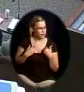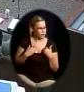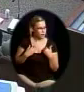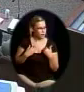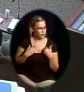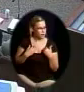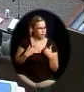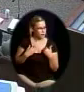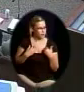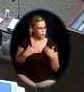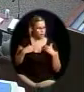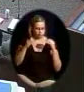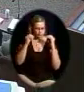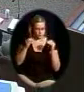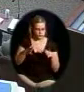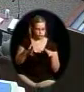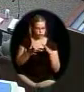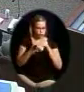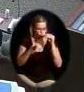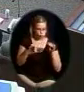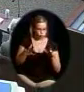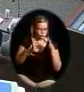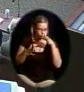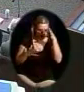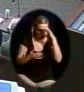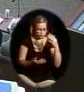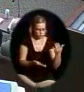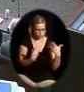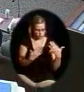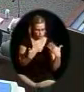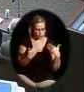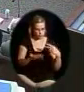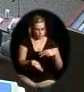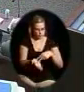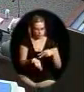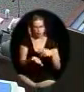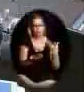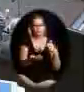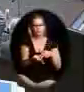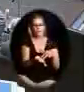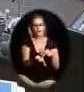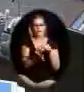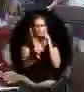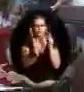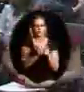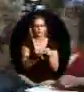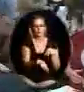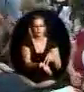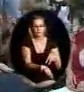If we have teachers, parents, and students here, we would like them to stand and be recognized, please.